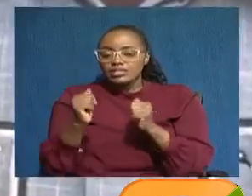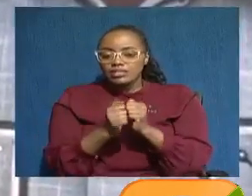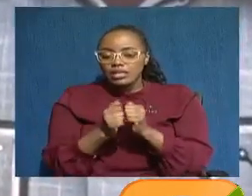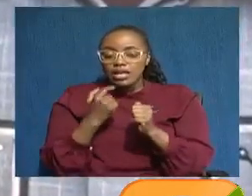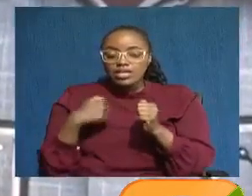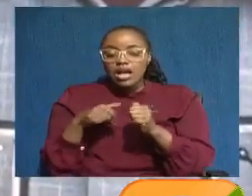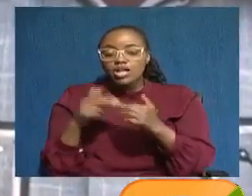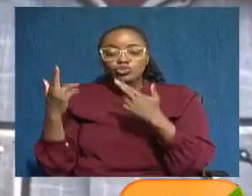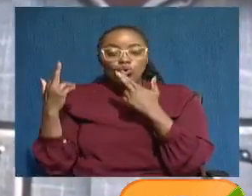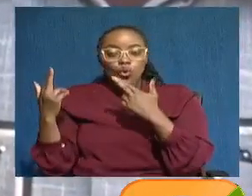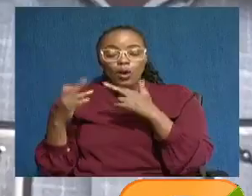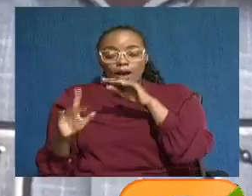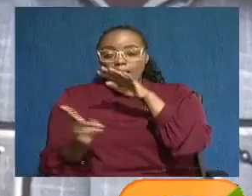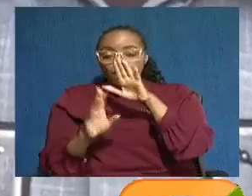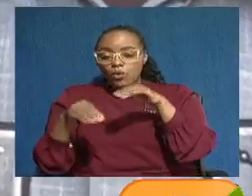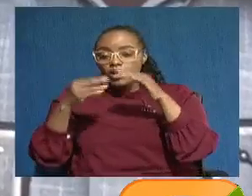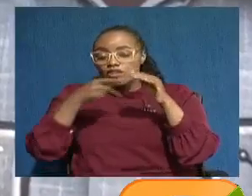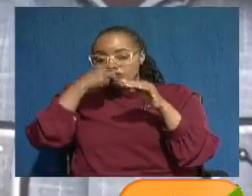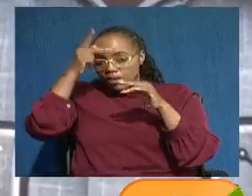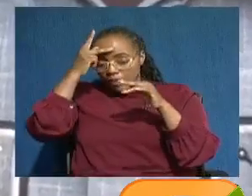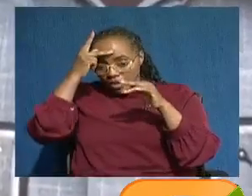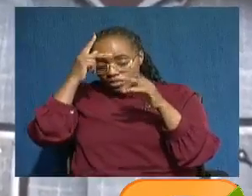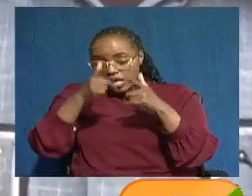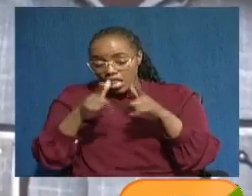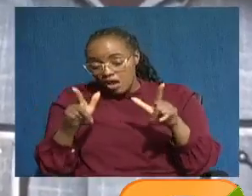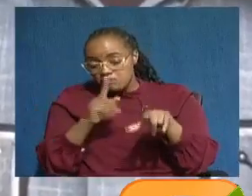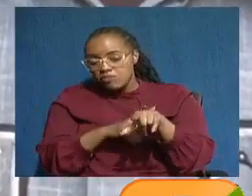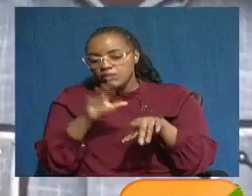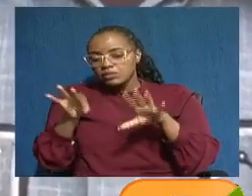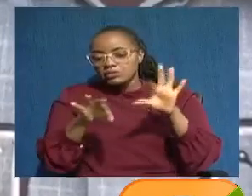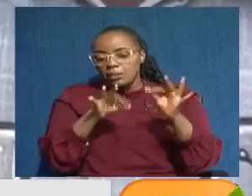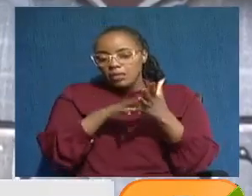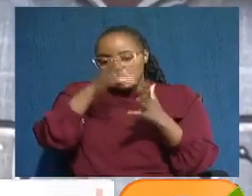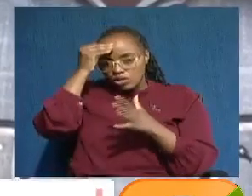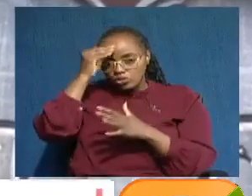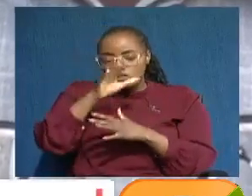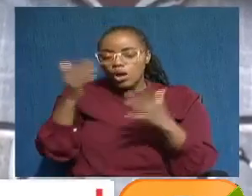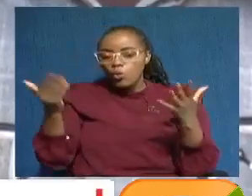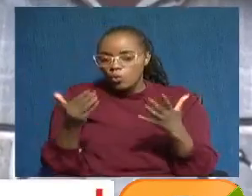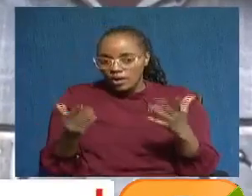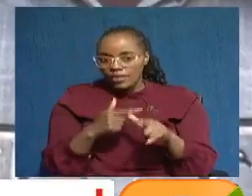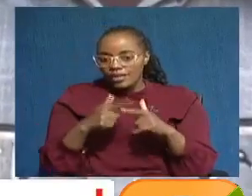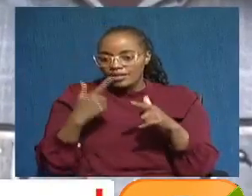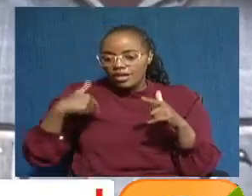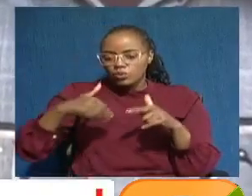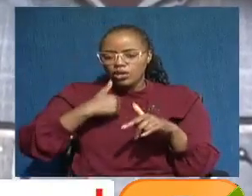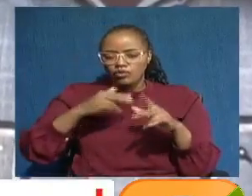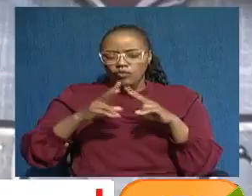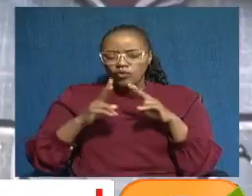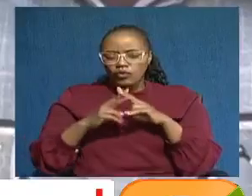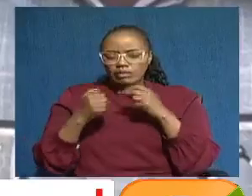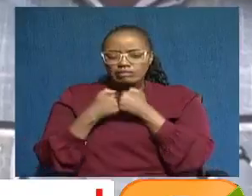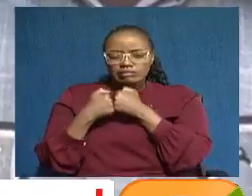the ministry shall give parents enough room to select the schools where they'll take their children so that we do not end up having a very